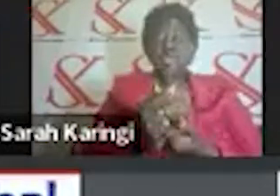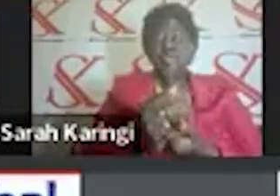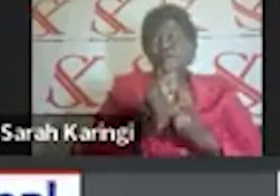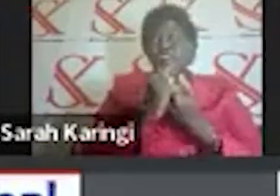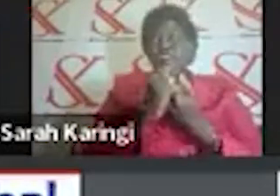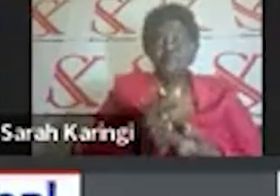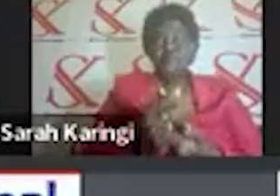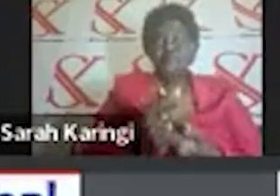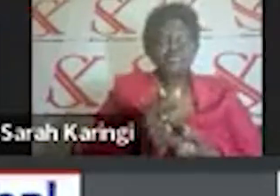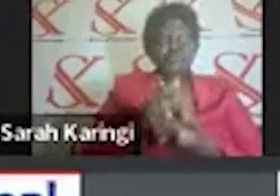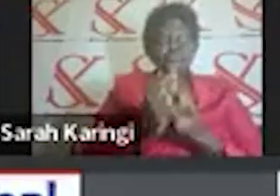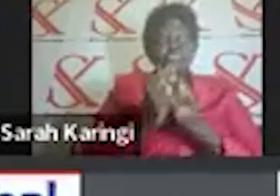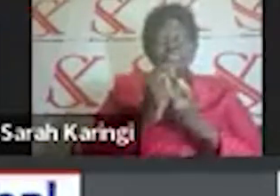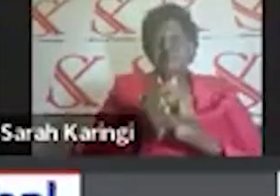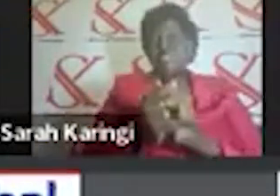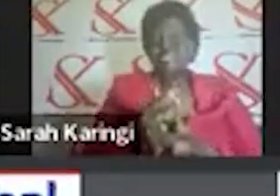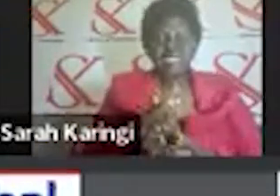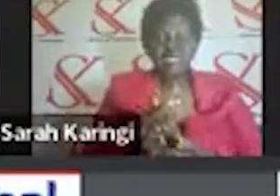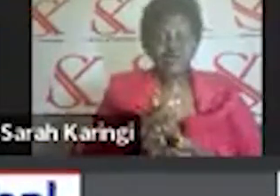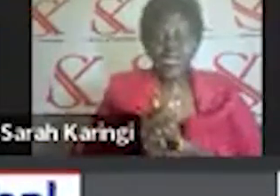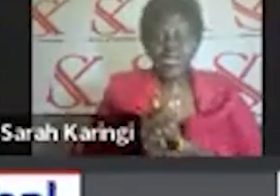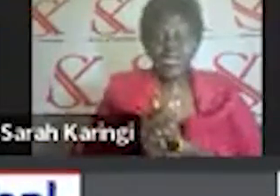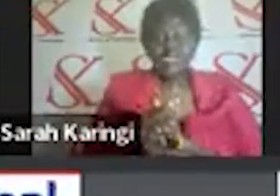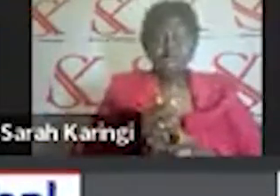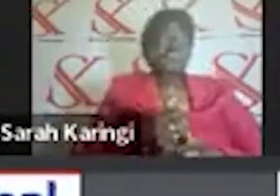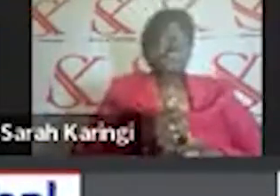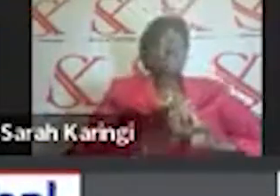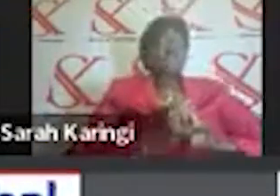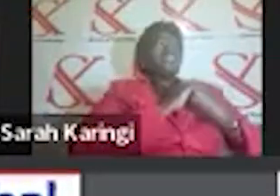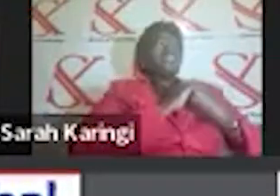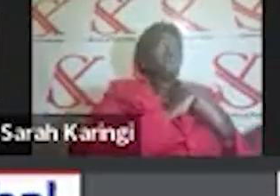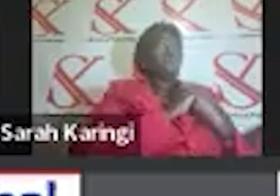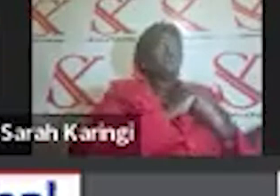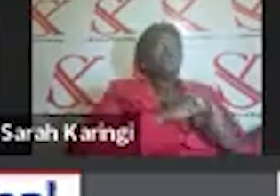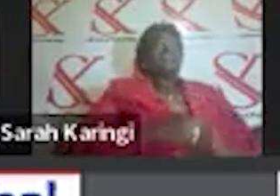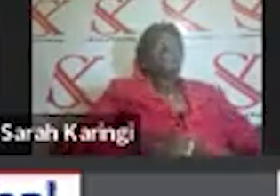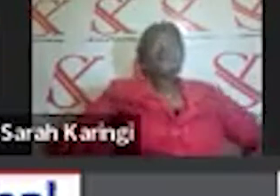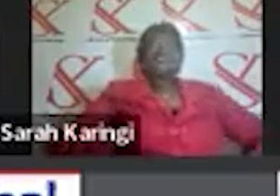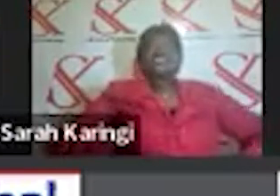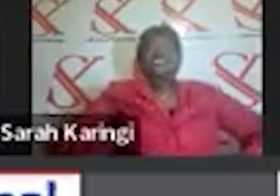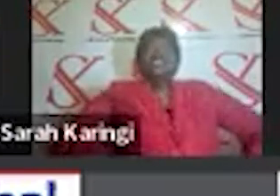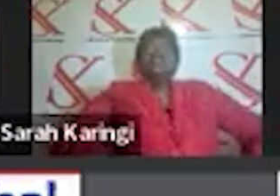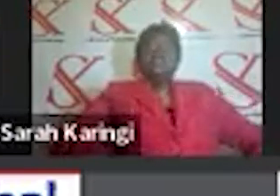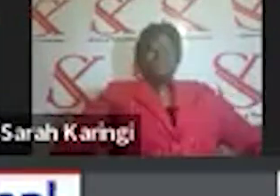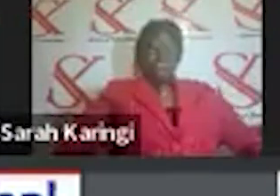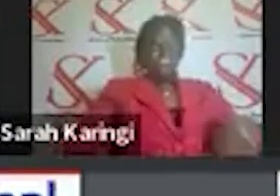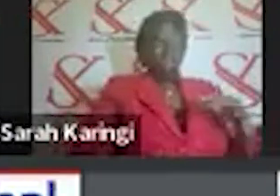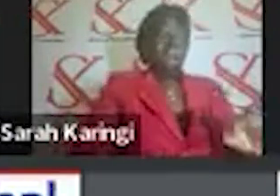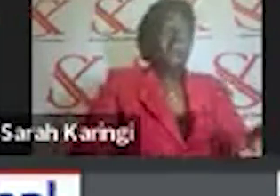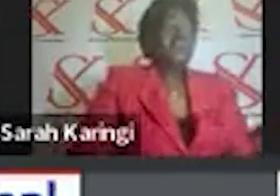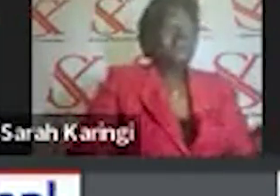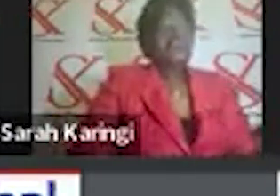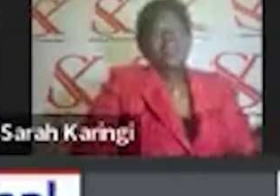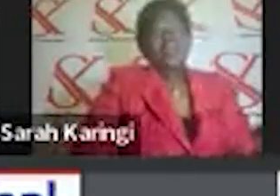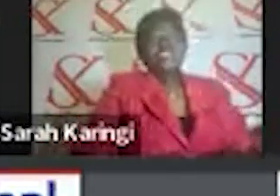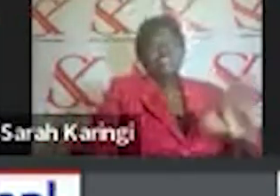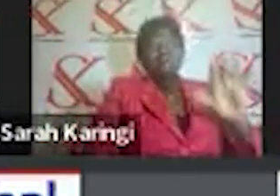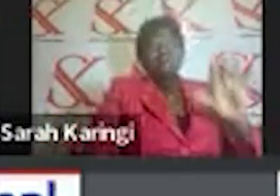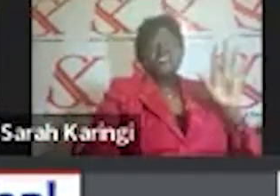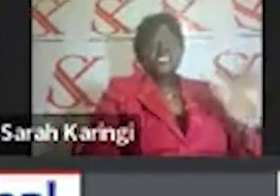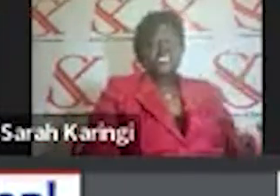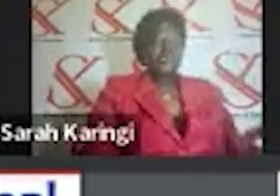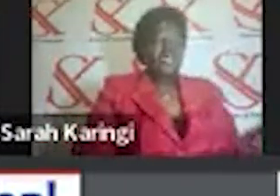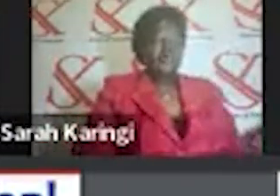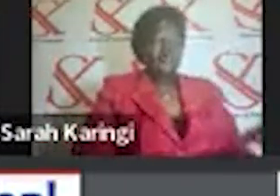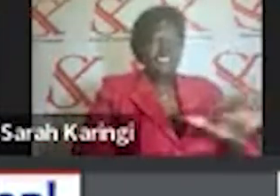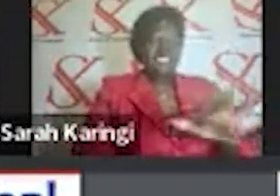to work for the government or those government tenders. Why? Because I'm told, Sarah, you know, this project is about 100 million, pay 10